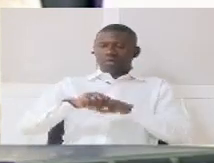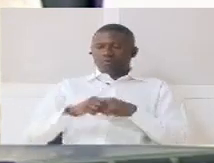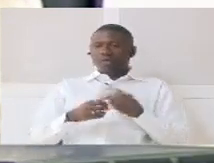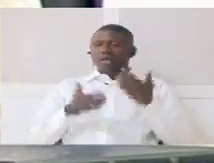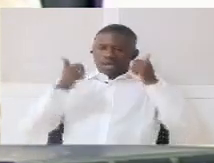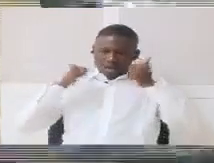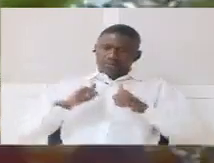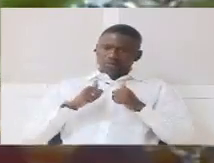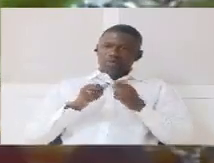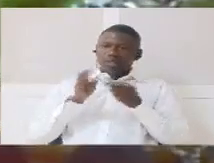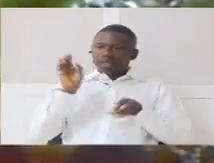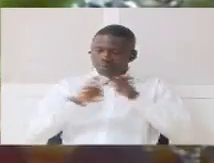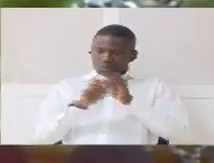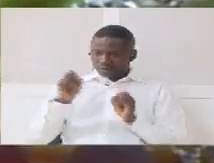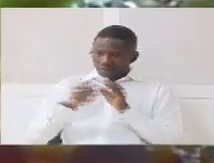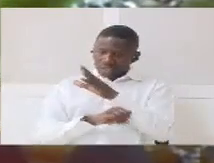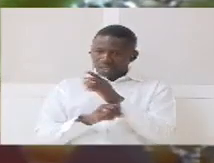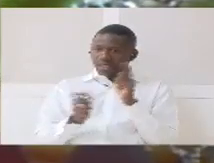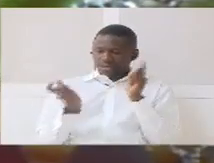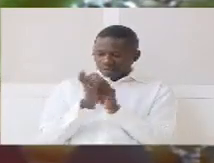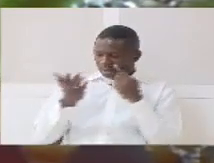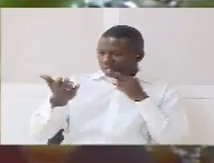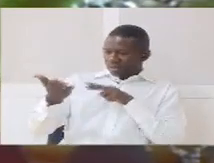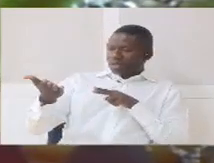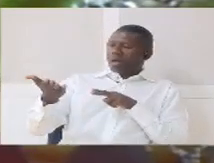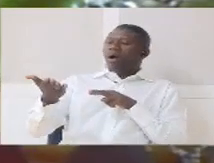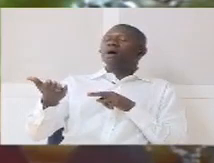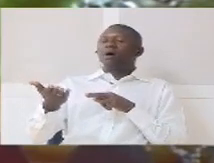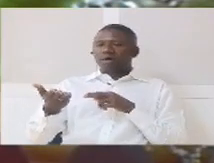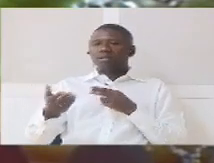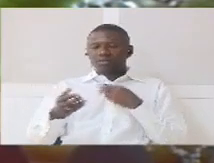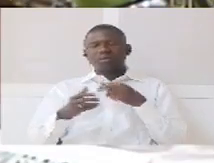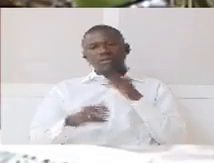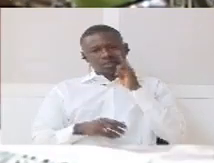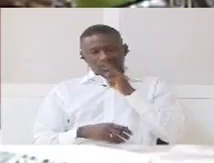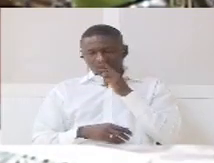padino. And if the reports gets to them, they will say, then let's effect some pardons.